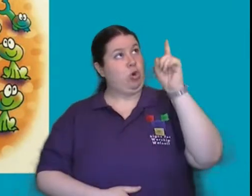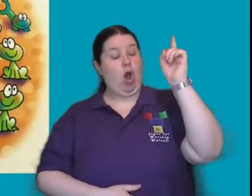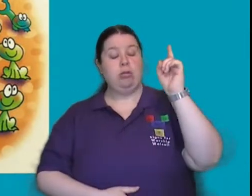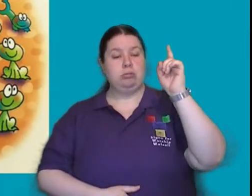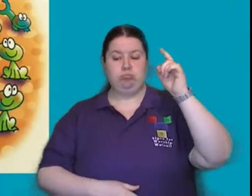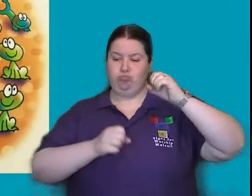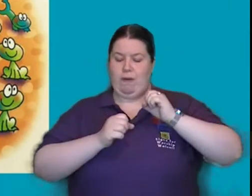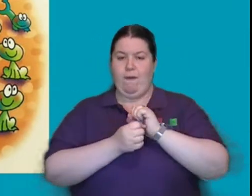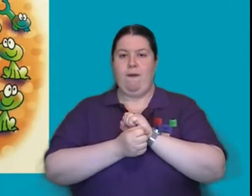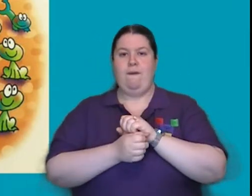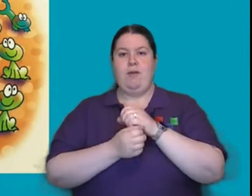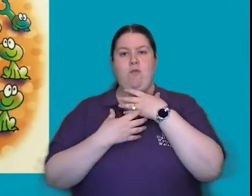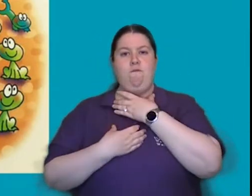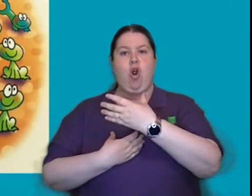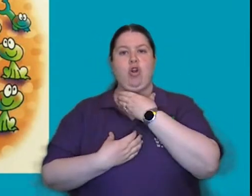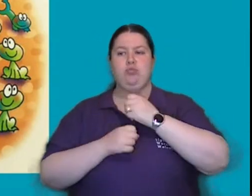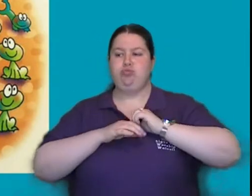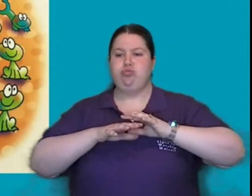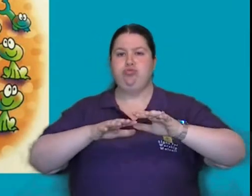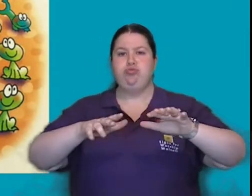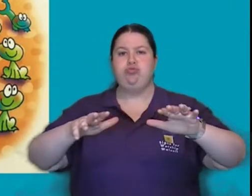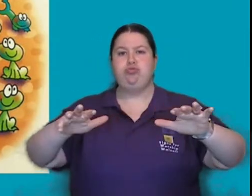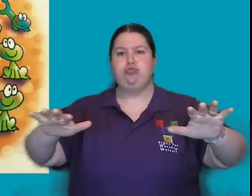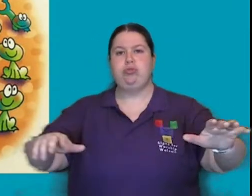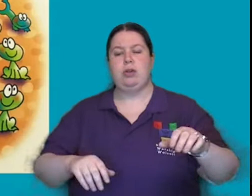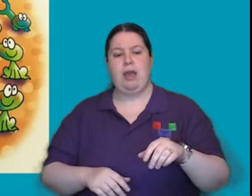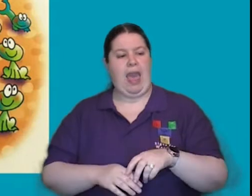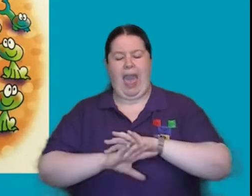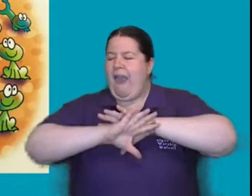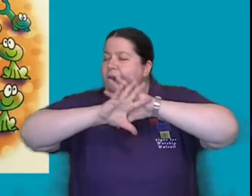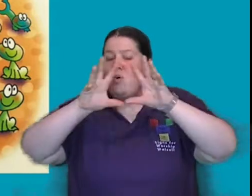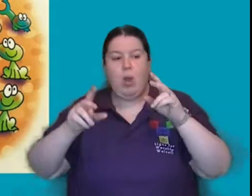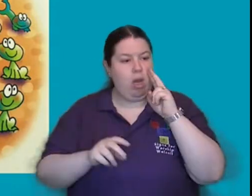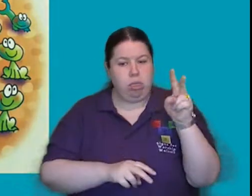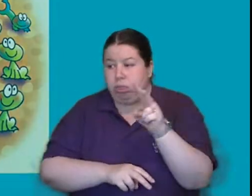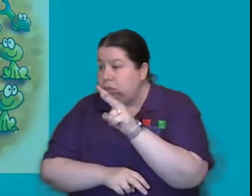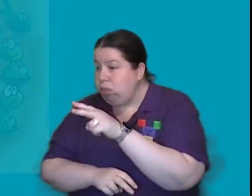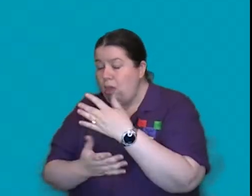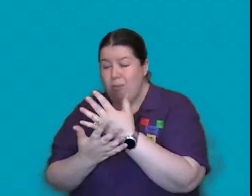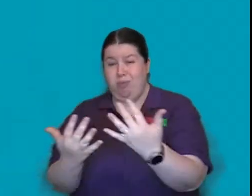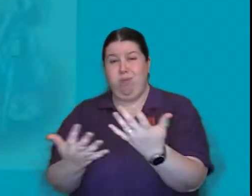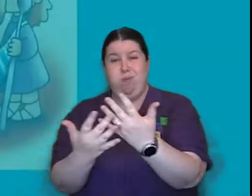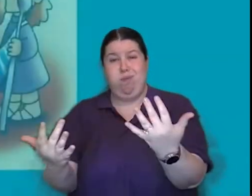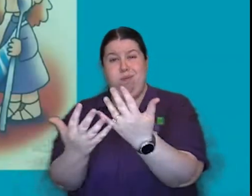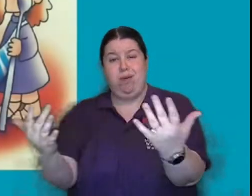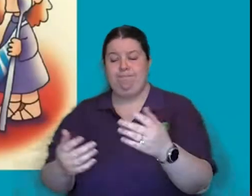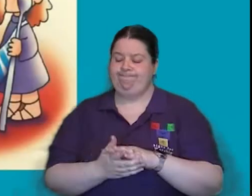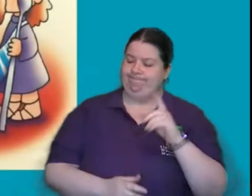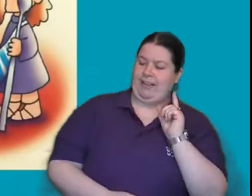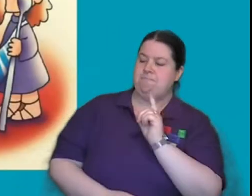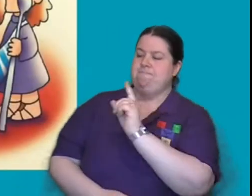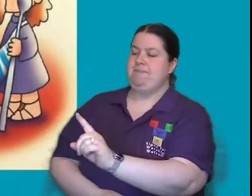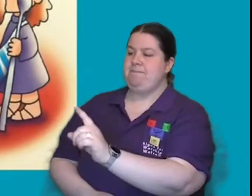made frogs everywhere in Egypt, and they hopped in the pans of food and everywhere. They went to Pharaoh